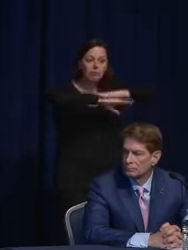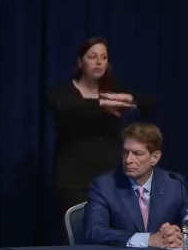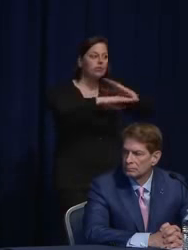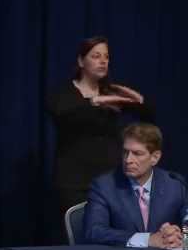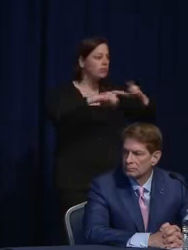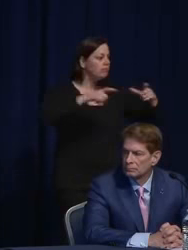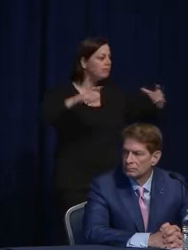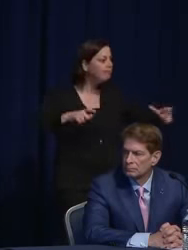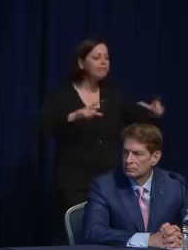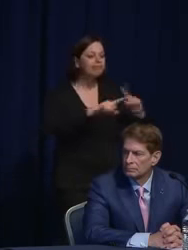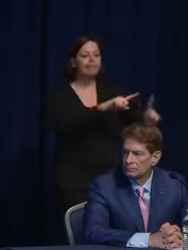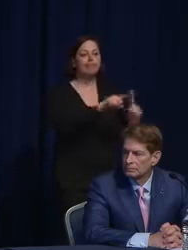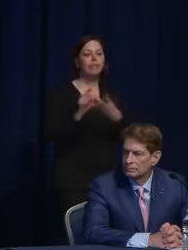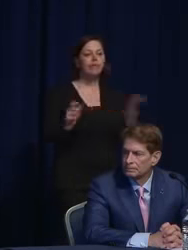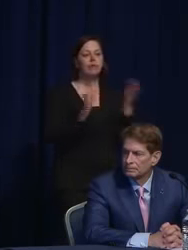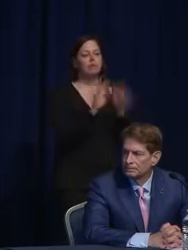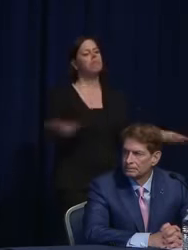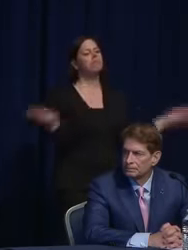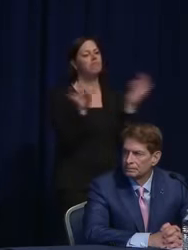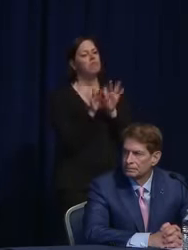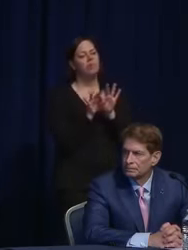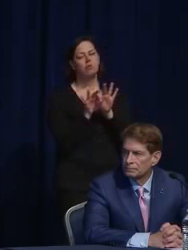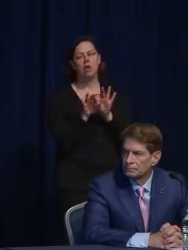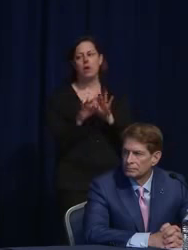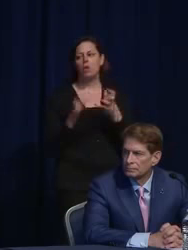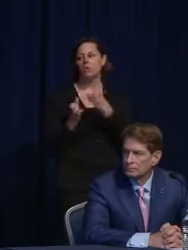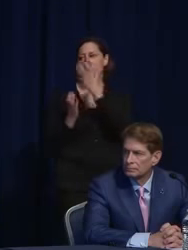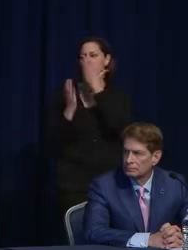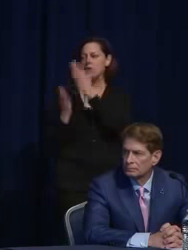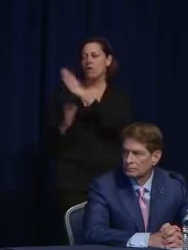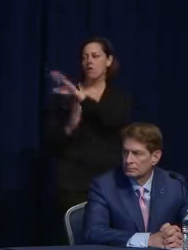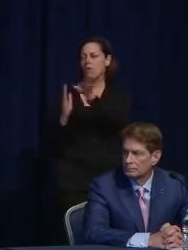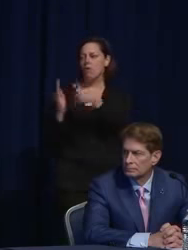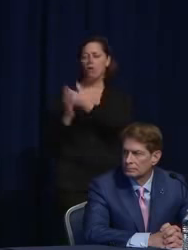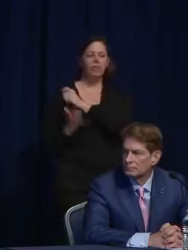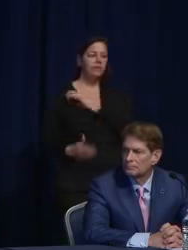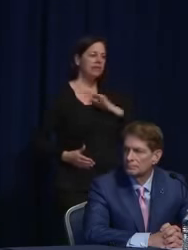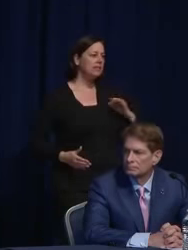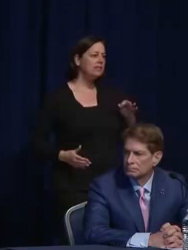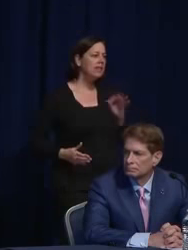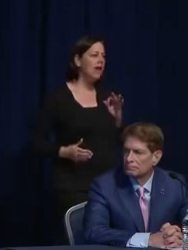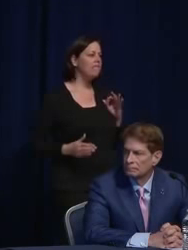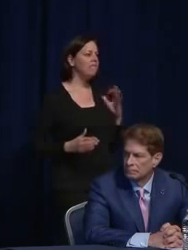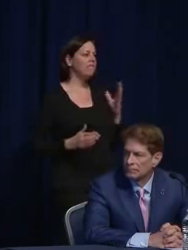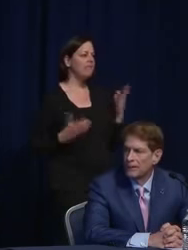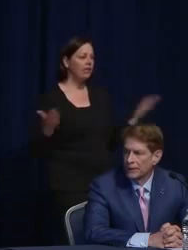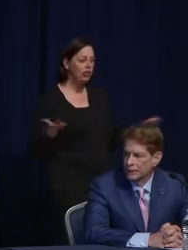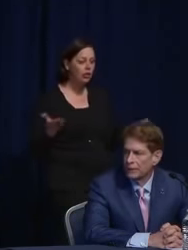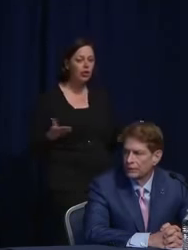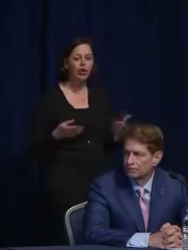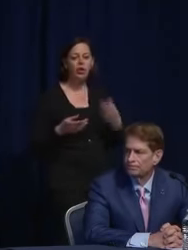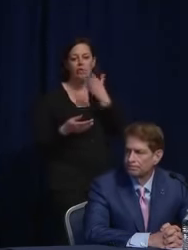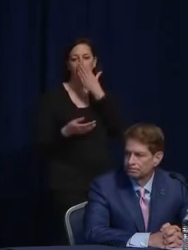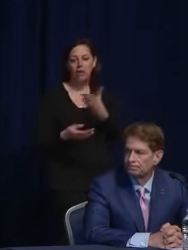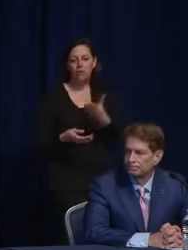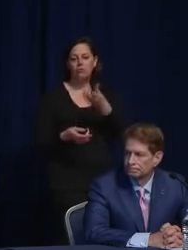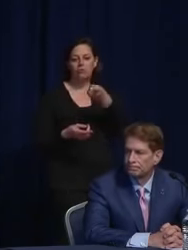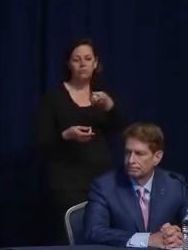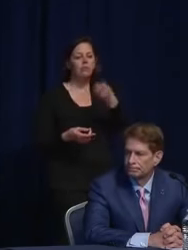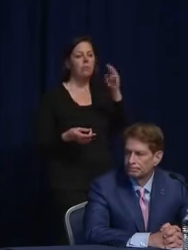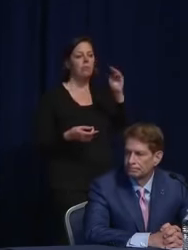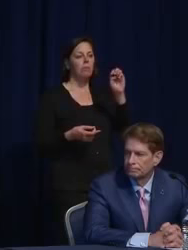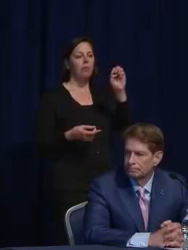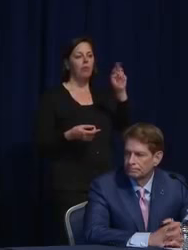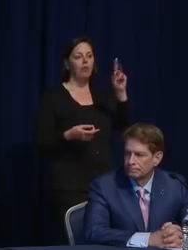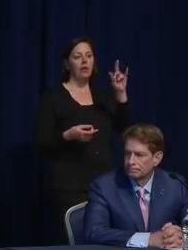colleagues, Judy, to you and your team, Christina and Chris. Thank you for everything you're doing. Bob Garrett, a real treat to have you here. Thank you for everything you're doing day